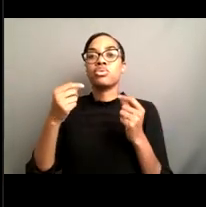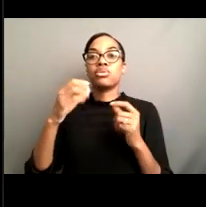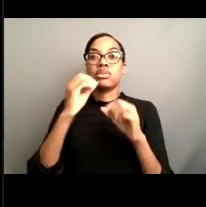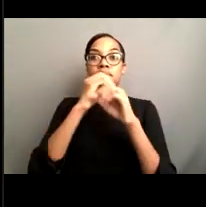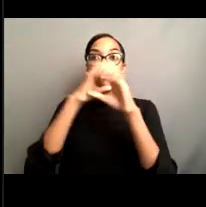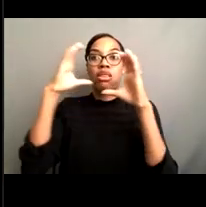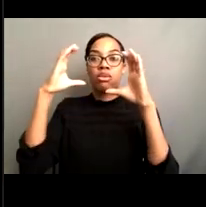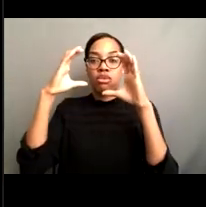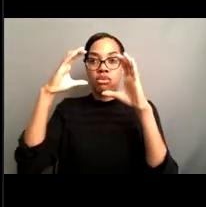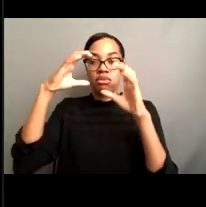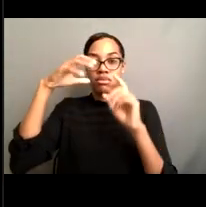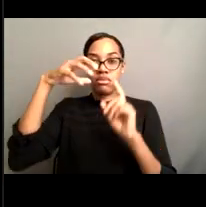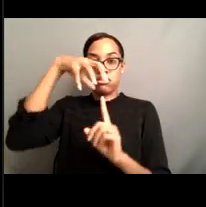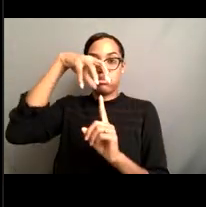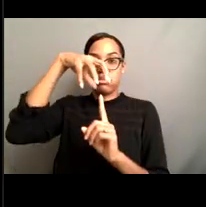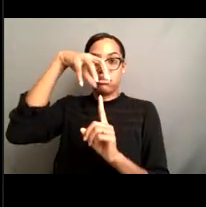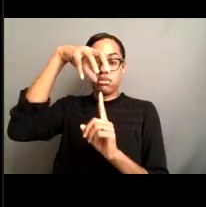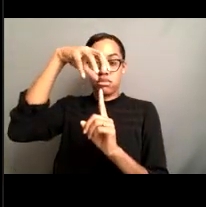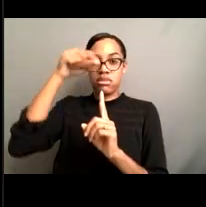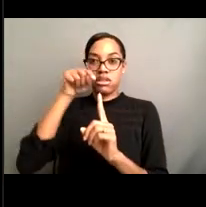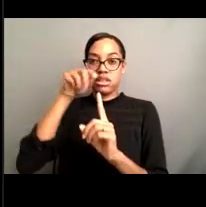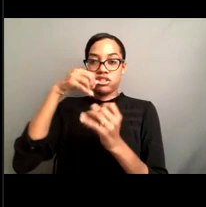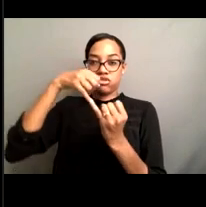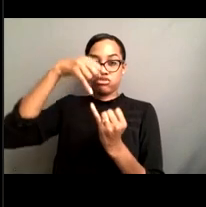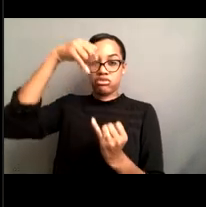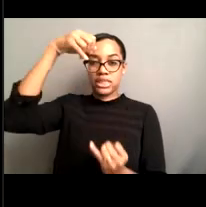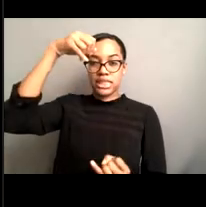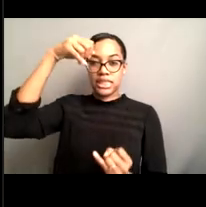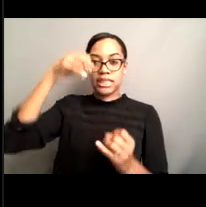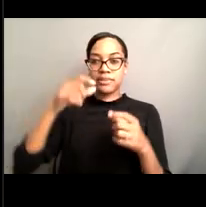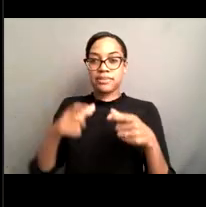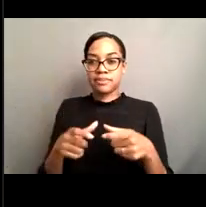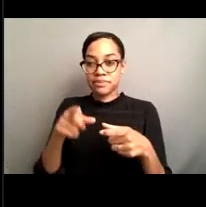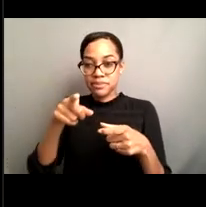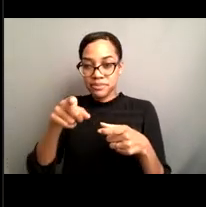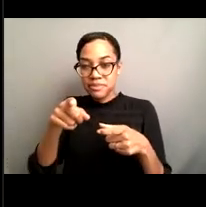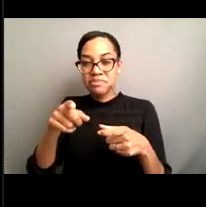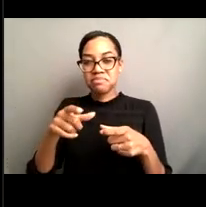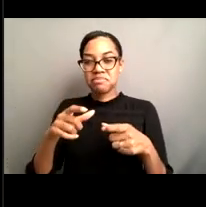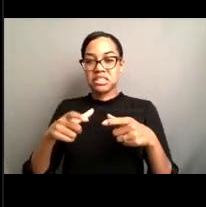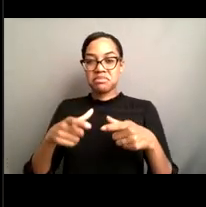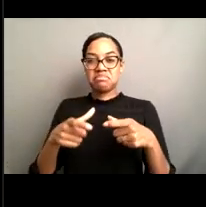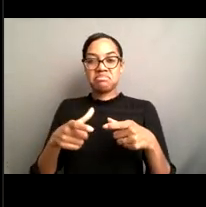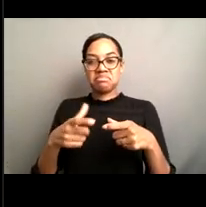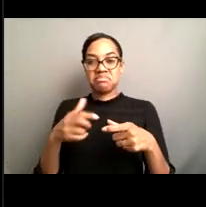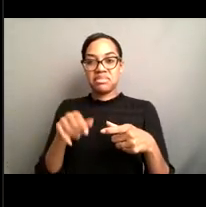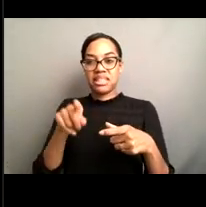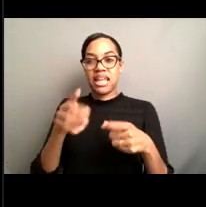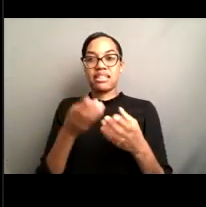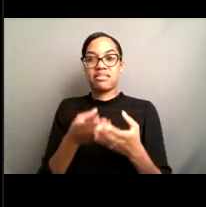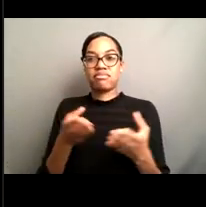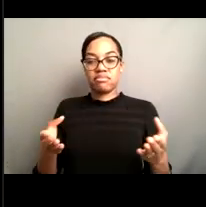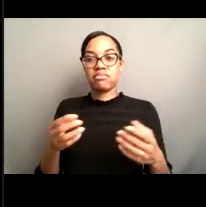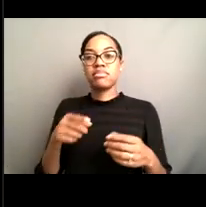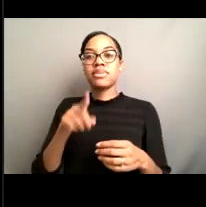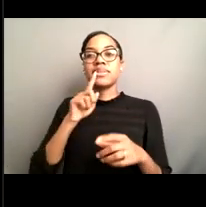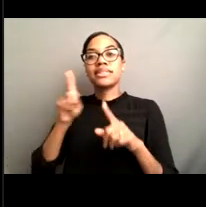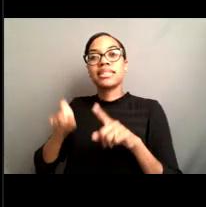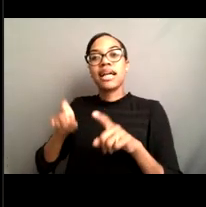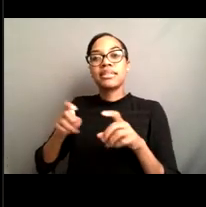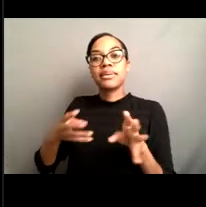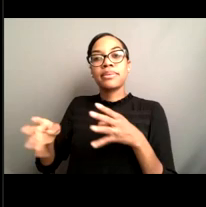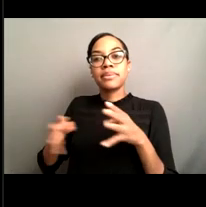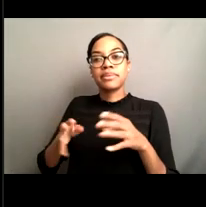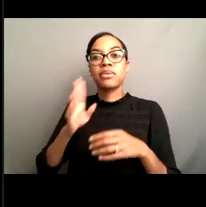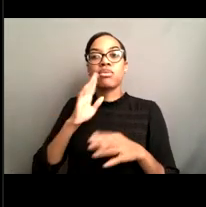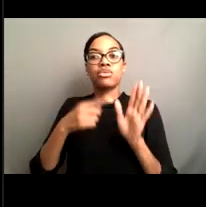instrument itself. And the weather instrument is called, this is what it looks like. And I'm going to take one apart for you here in just a second. And